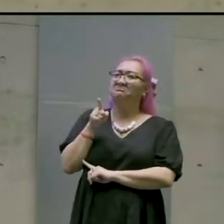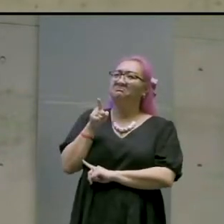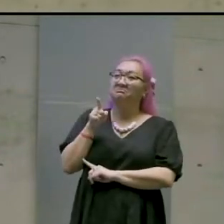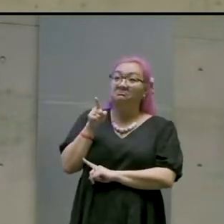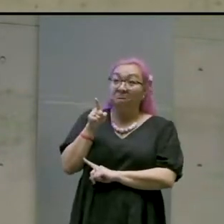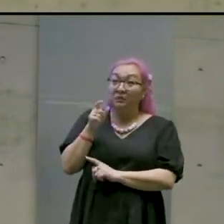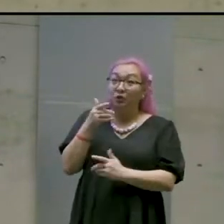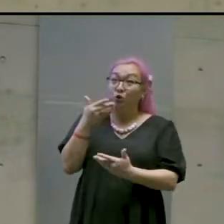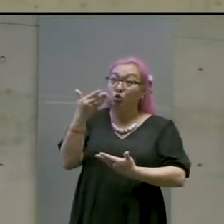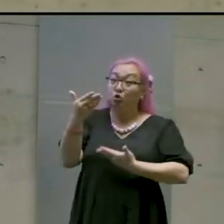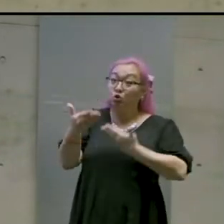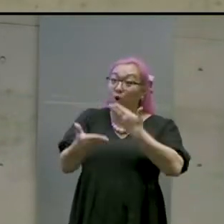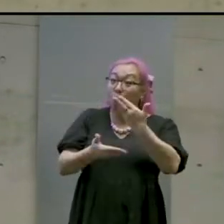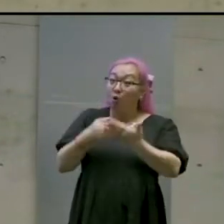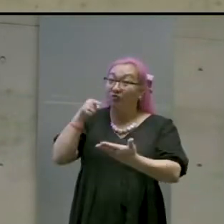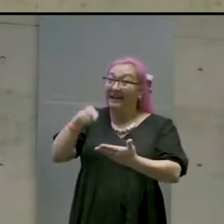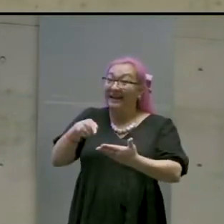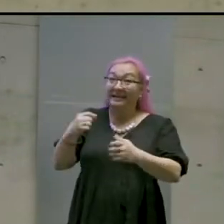not gameplay.